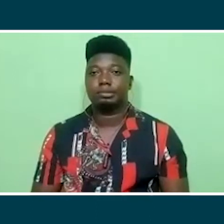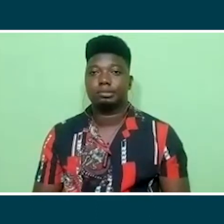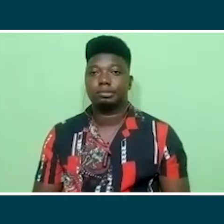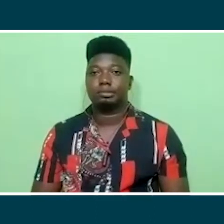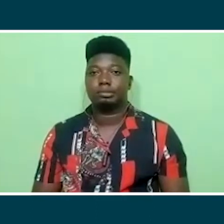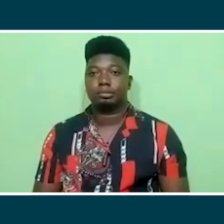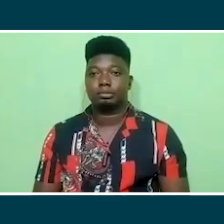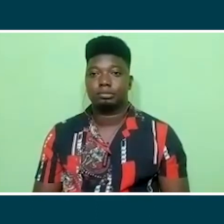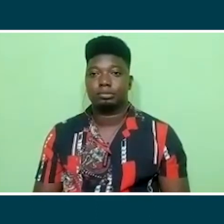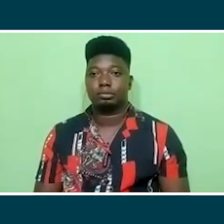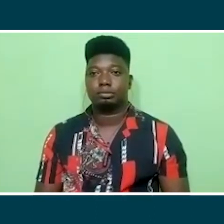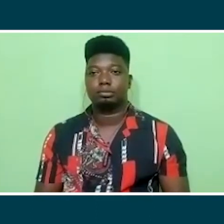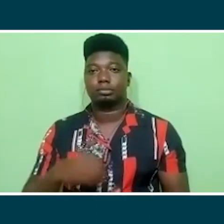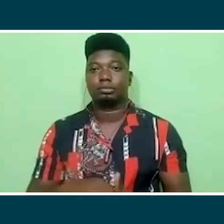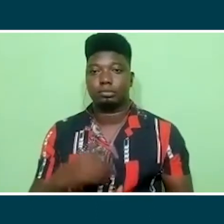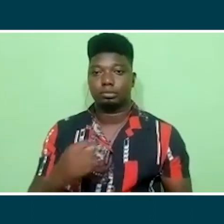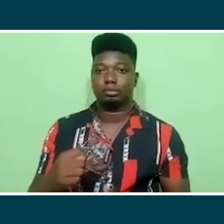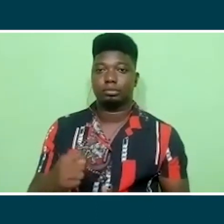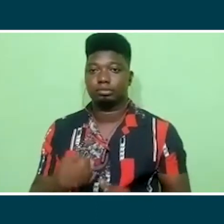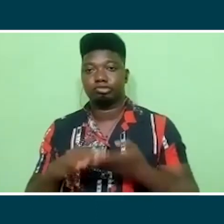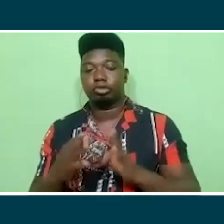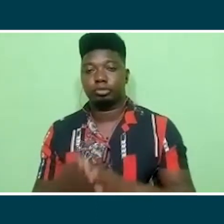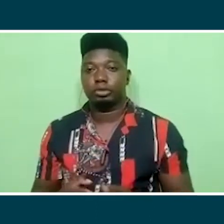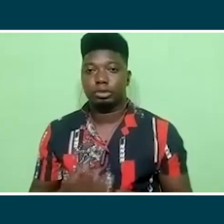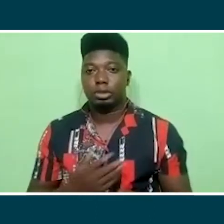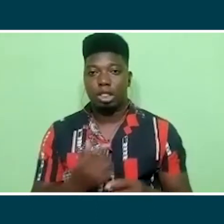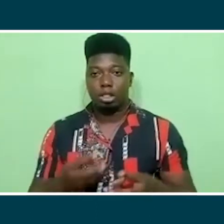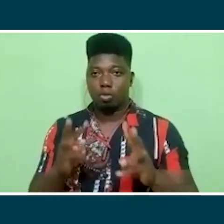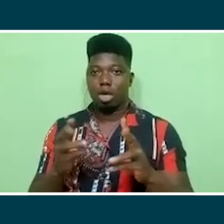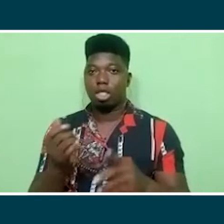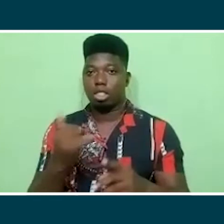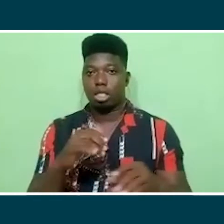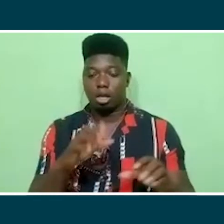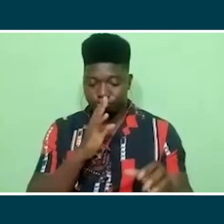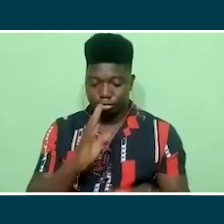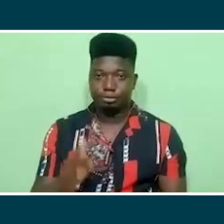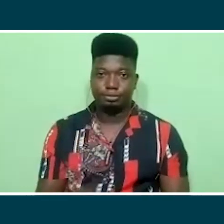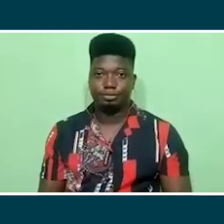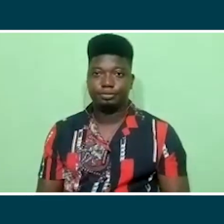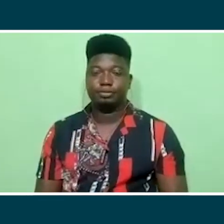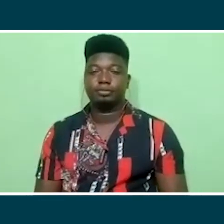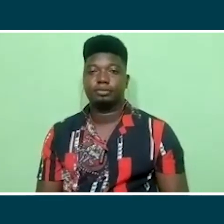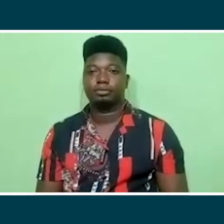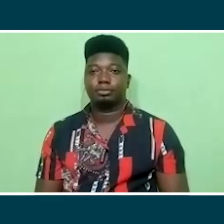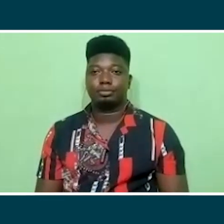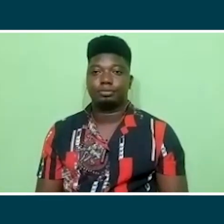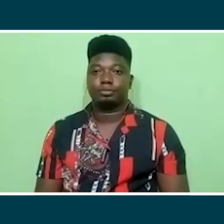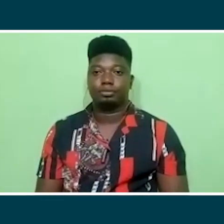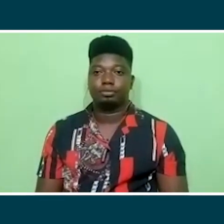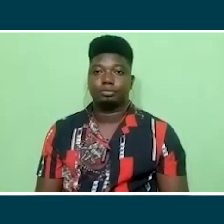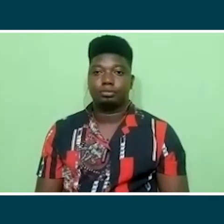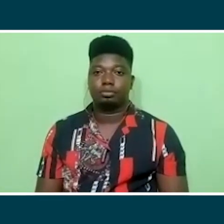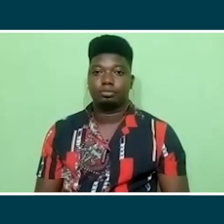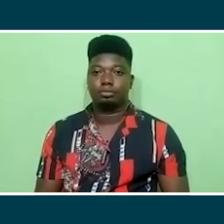community now, it's they want things to be the way they used to be. There's the quote about how if you're in a privileged